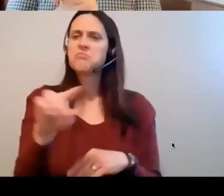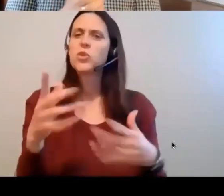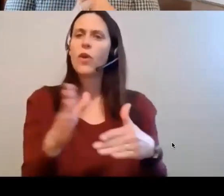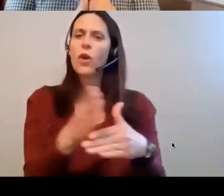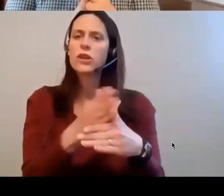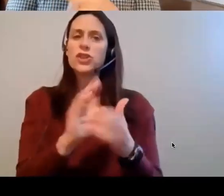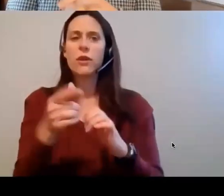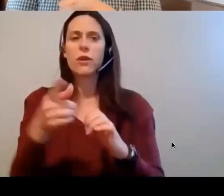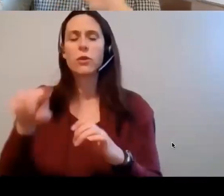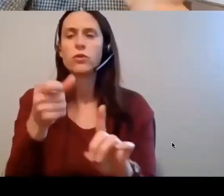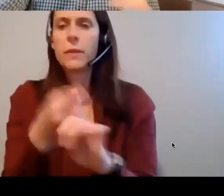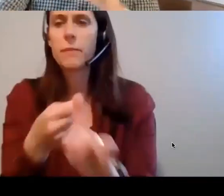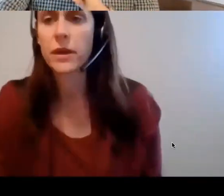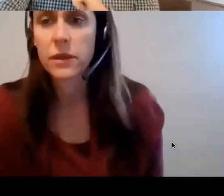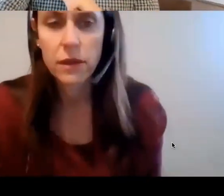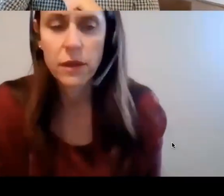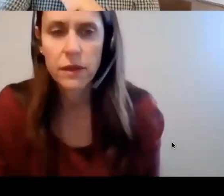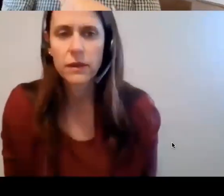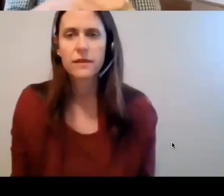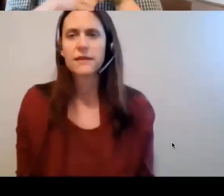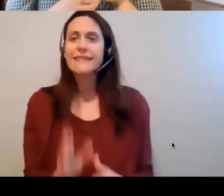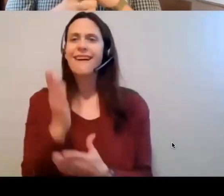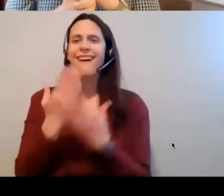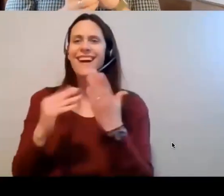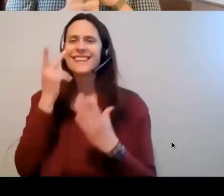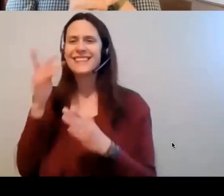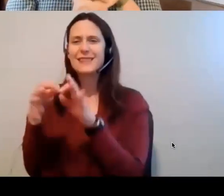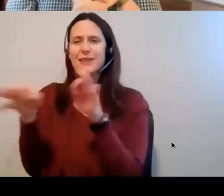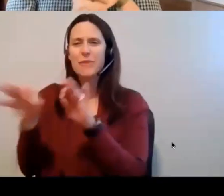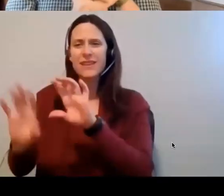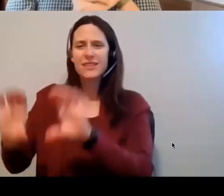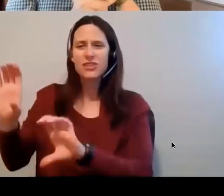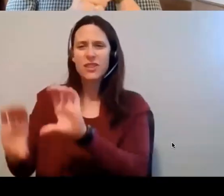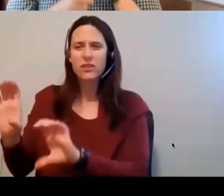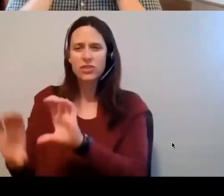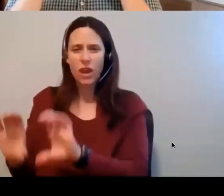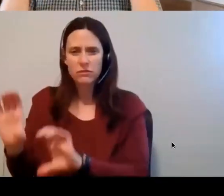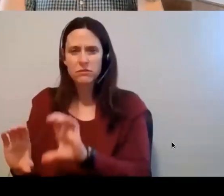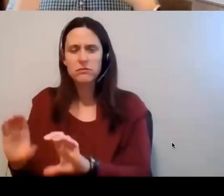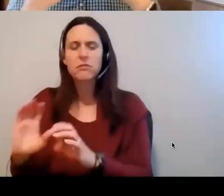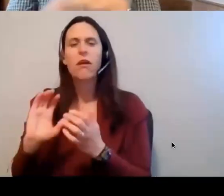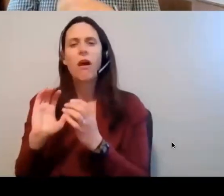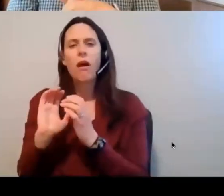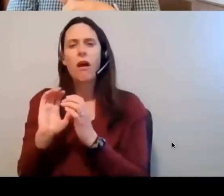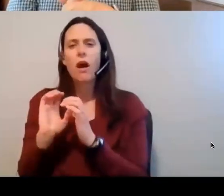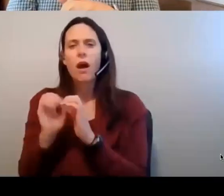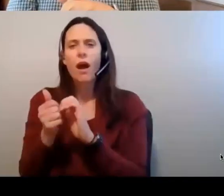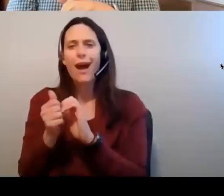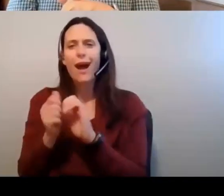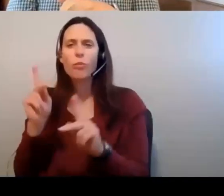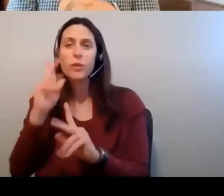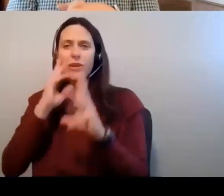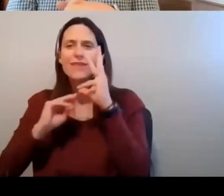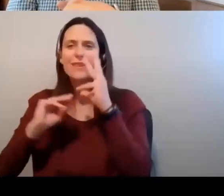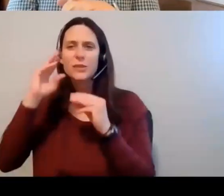you've been impacted. I see a little bit of chatter in the chat box here just about ways that folks have experienced